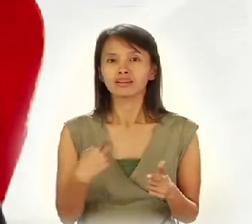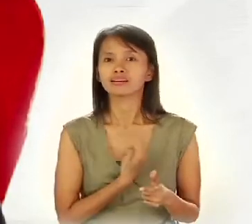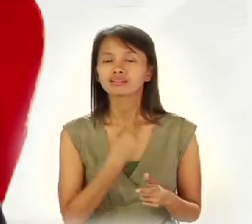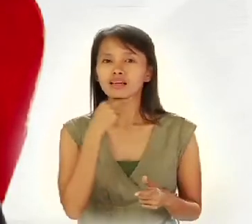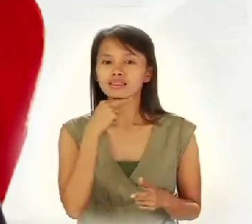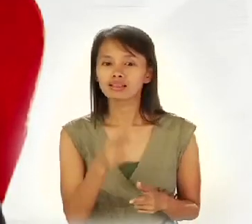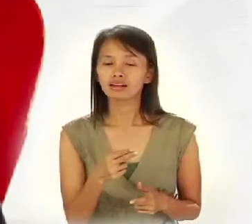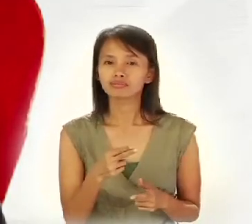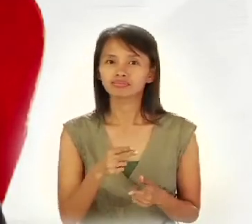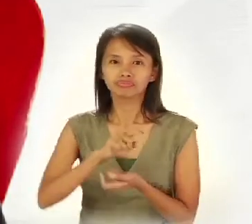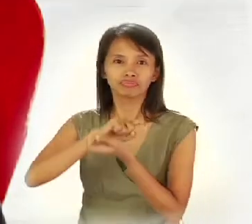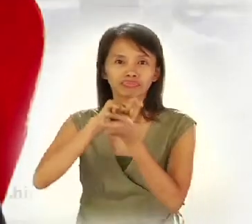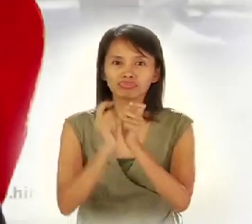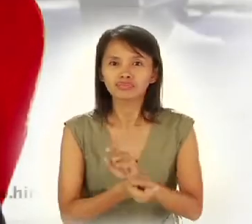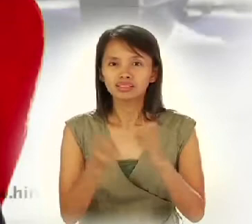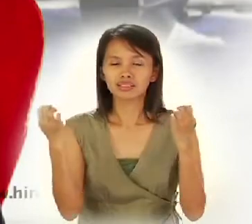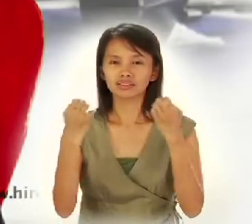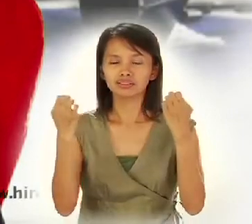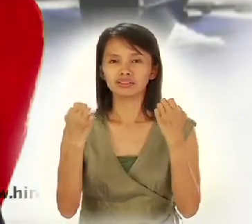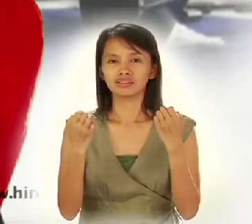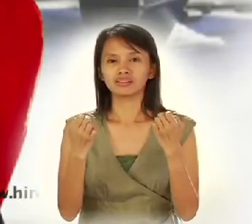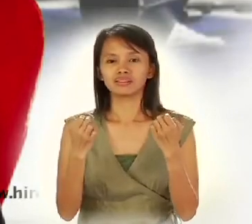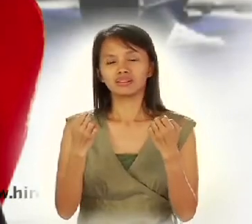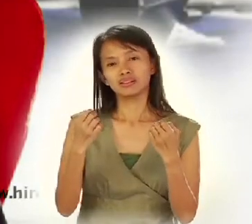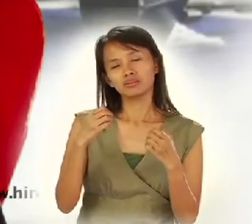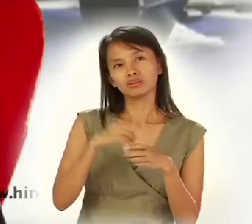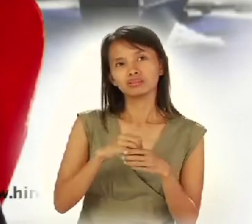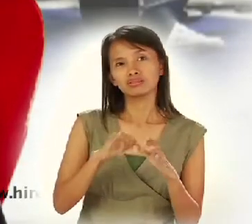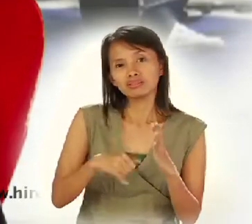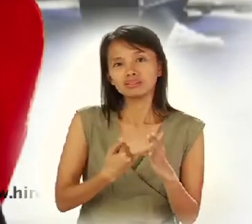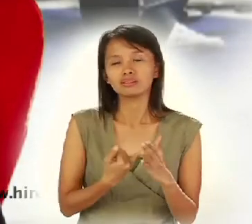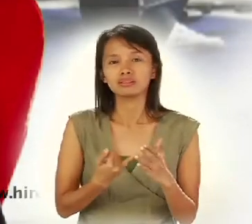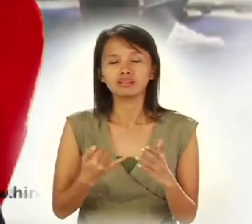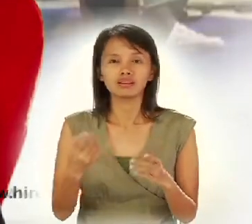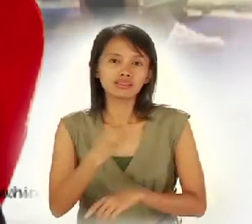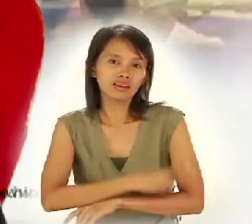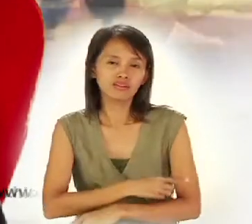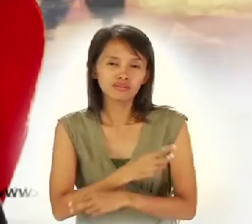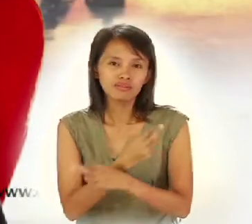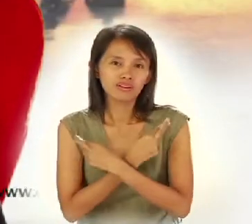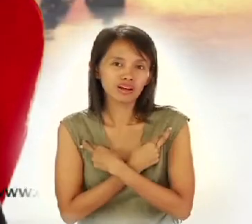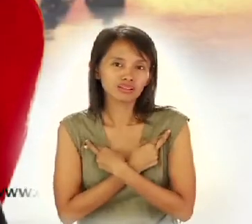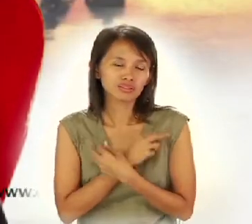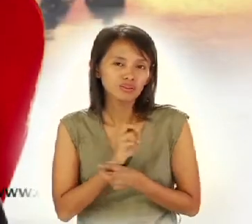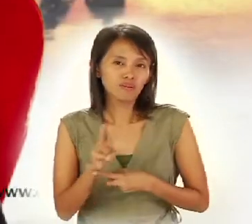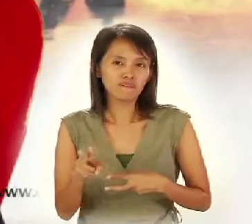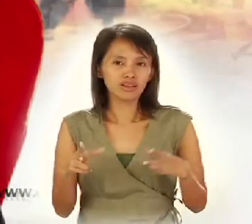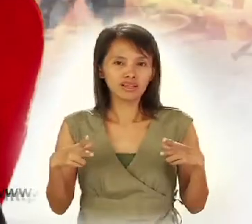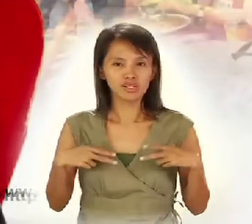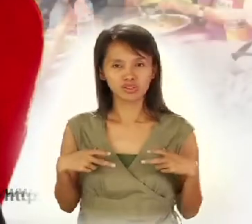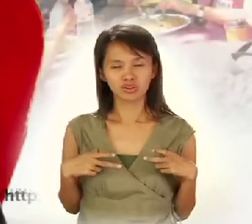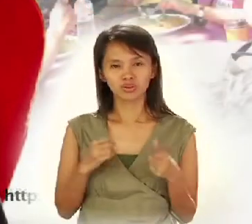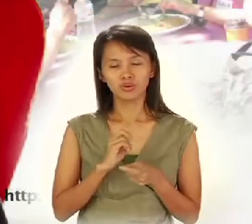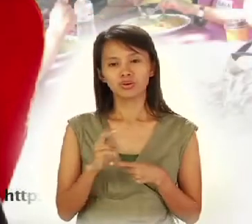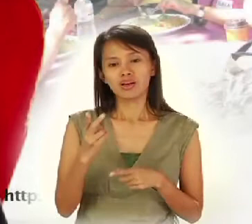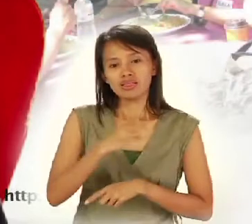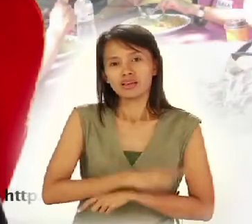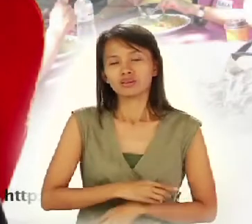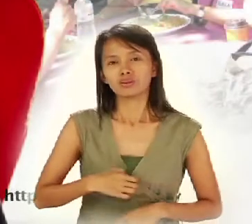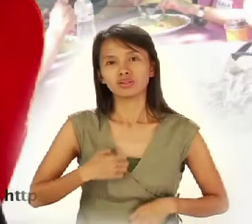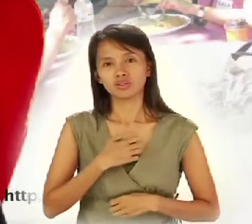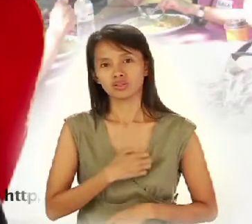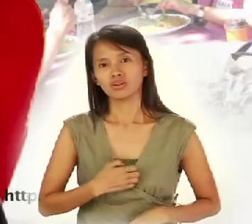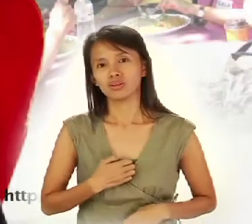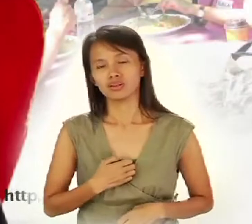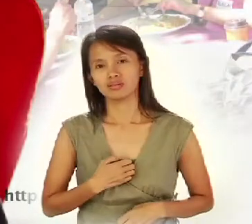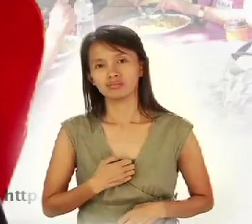turn Easter into just a day of rest or a day of vacationing or a day to enjoy.